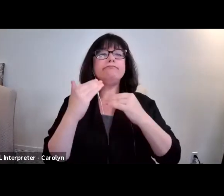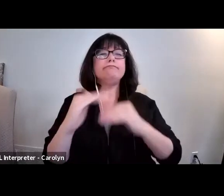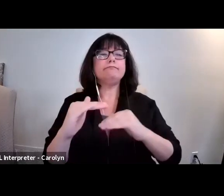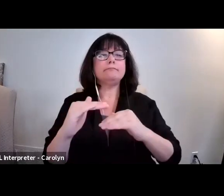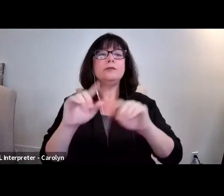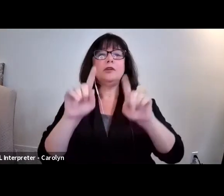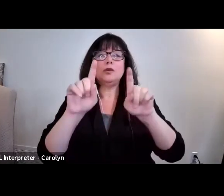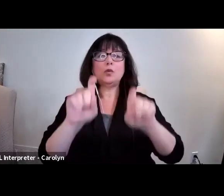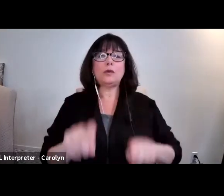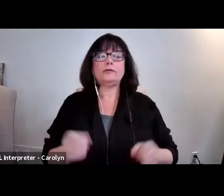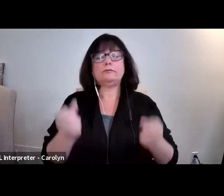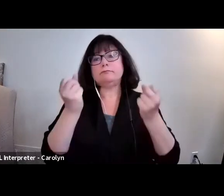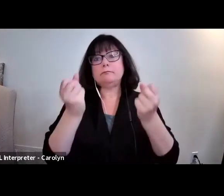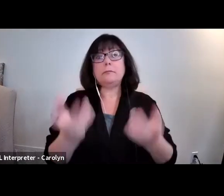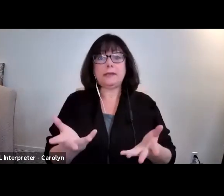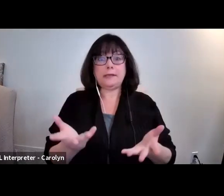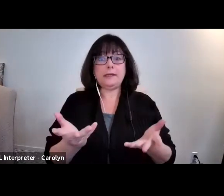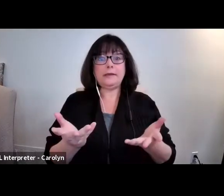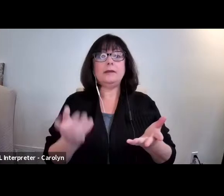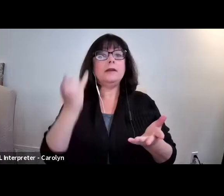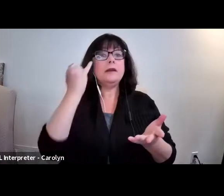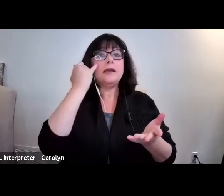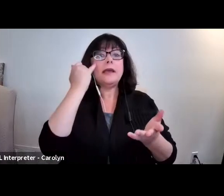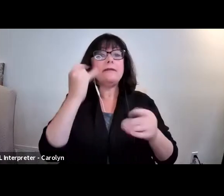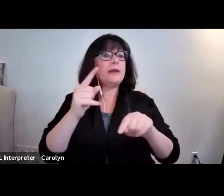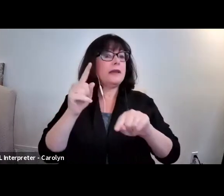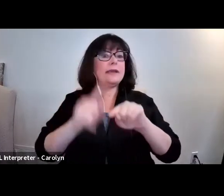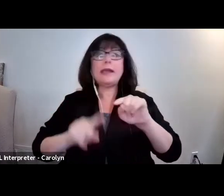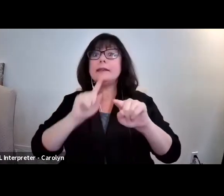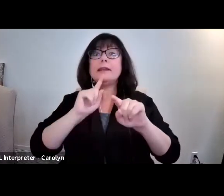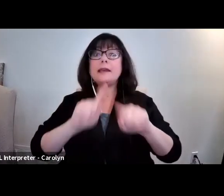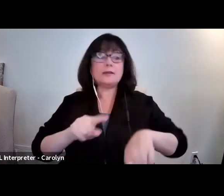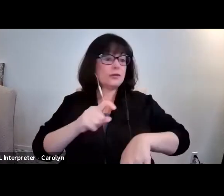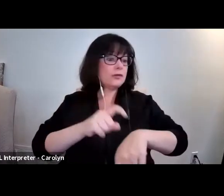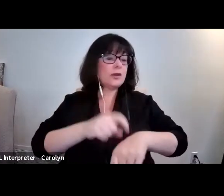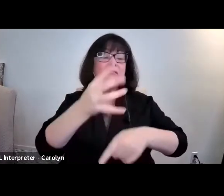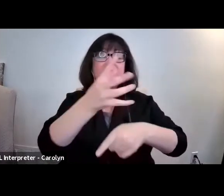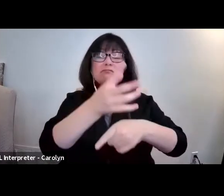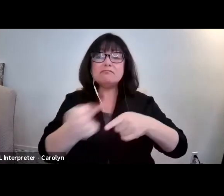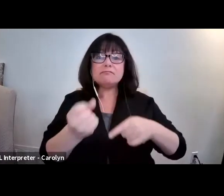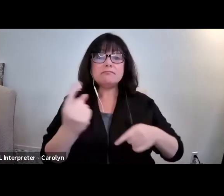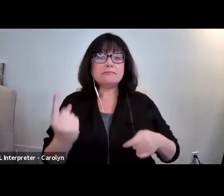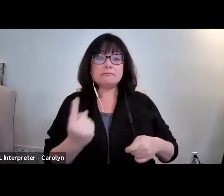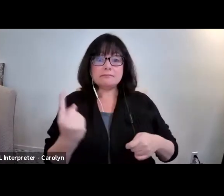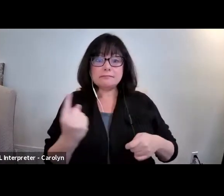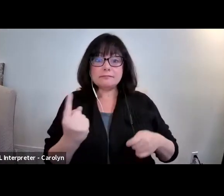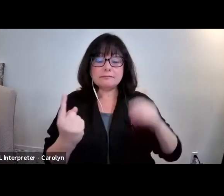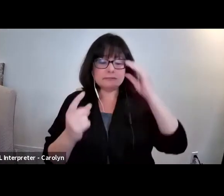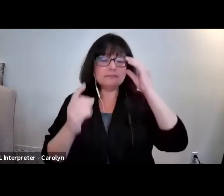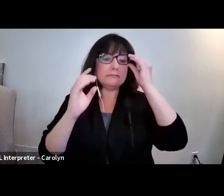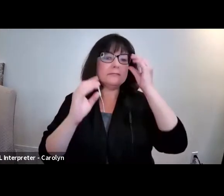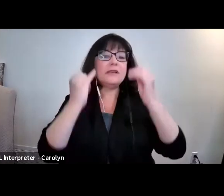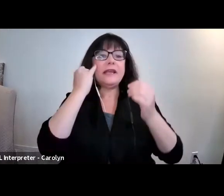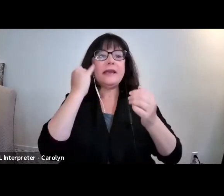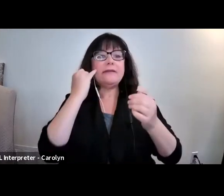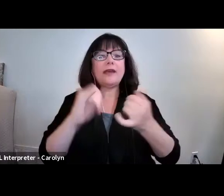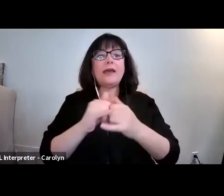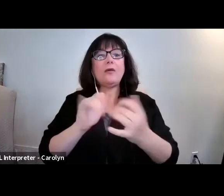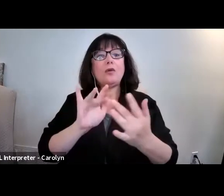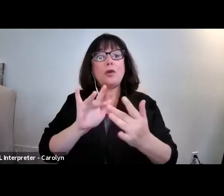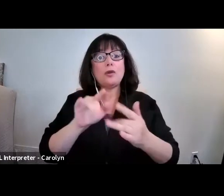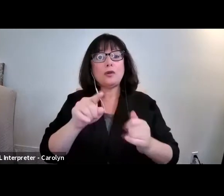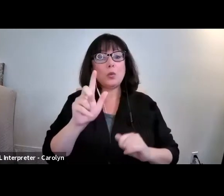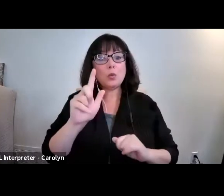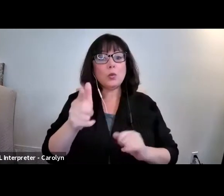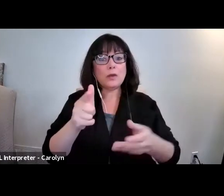will be forwarded to the appropriate departments for an answer, and you will receive a response if you provide us your contact information. We will